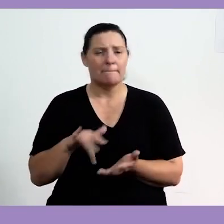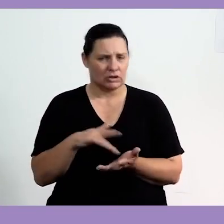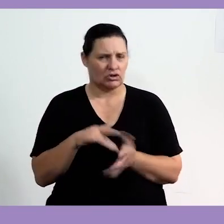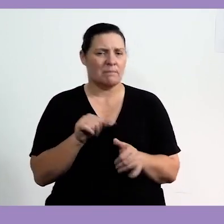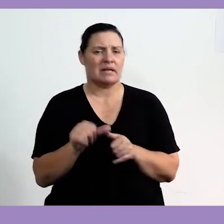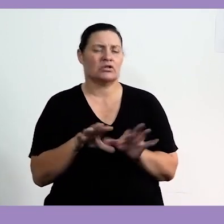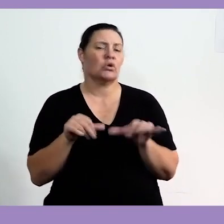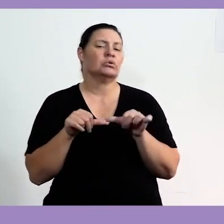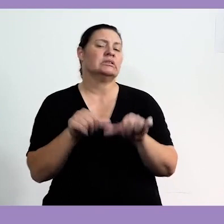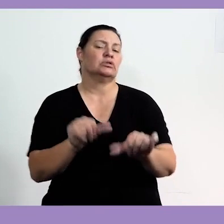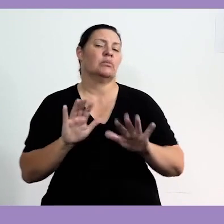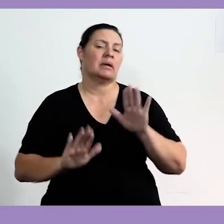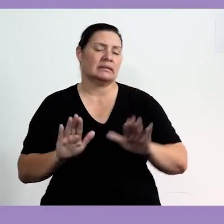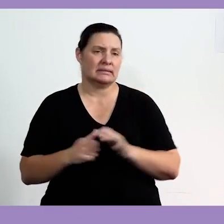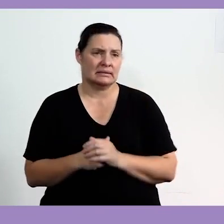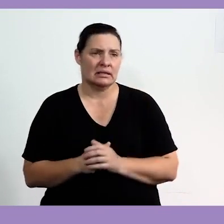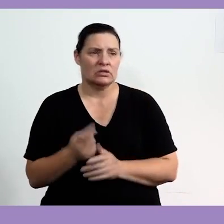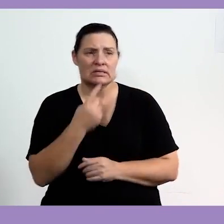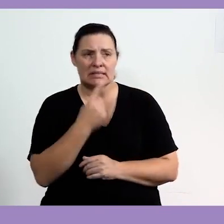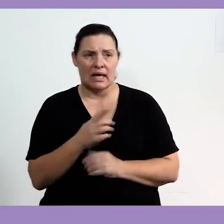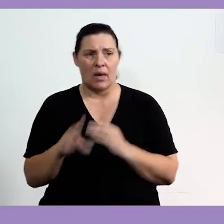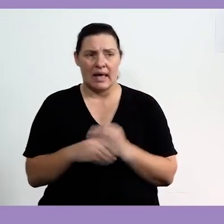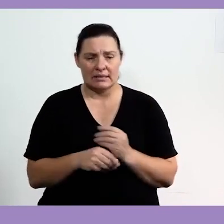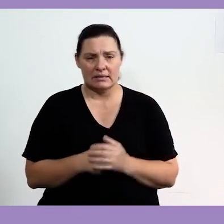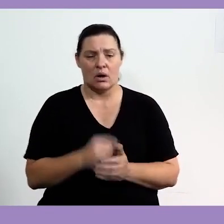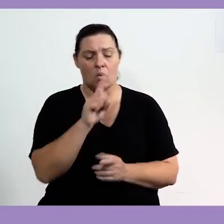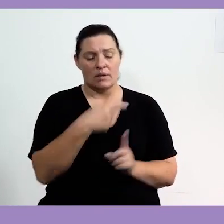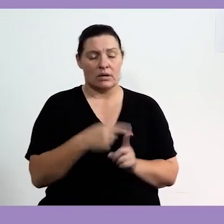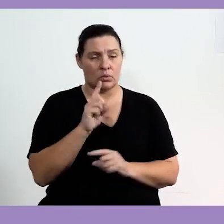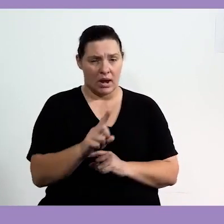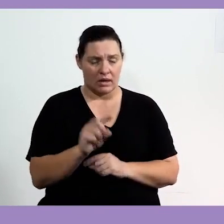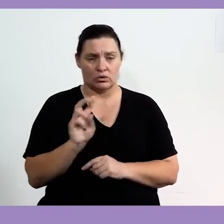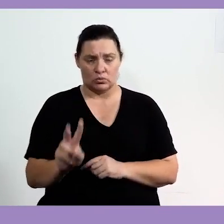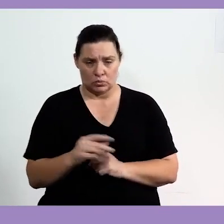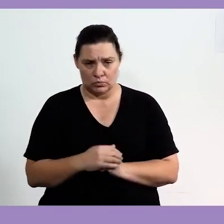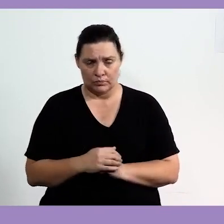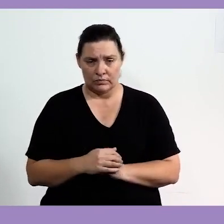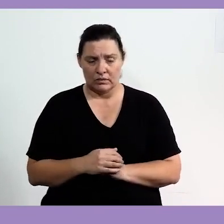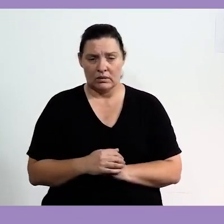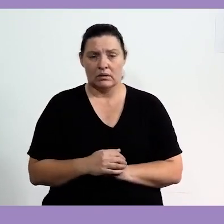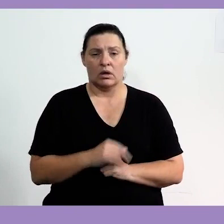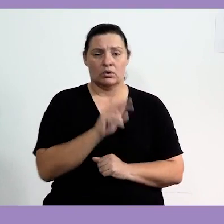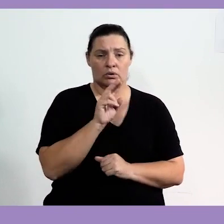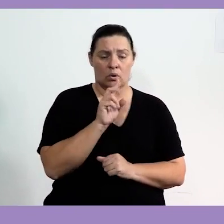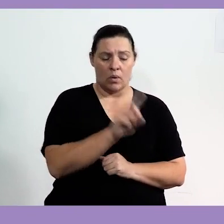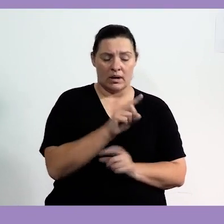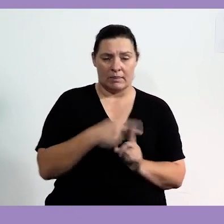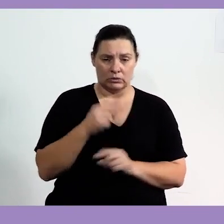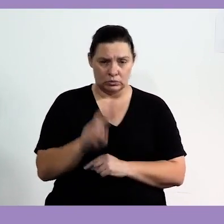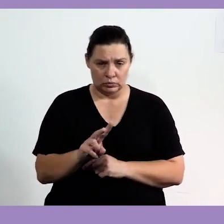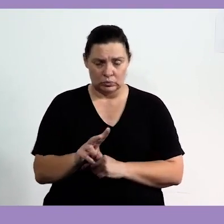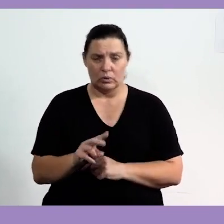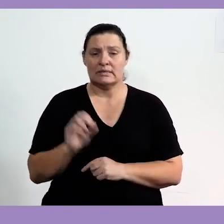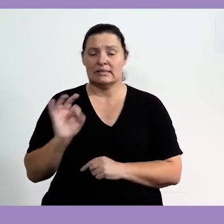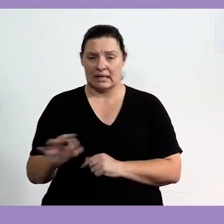in a better position to continue this pattern. So let's continue and add them. So 1 plus 1 is 2. We have that. And then